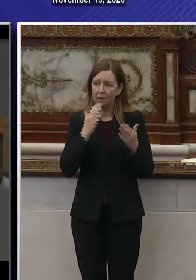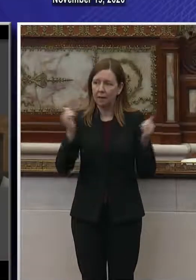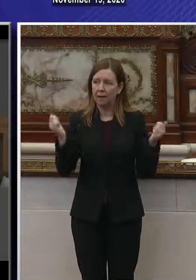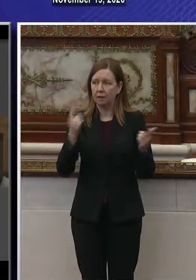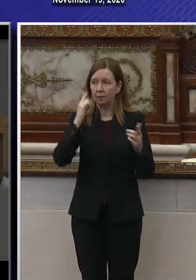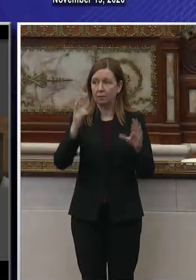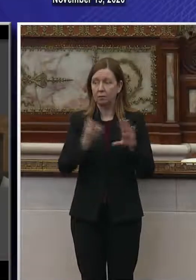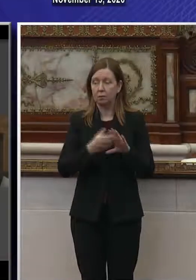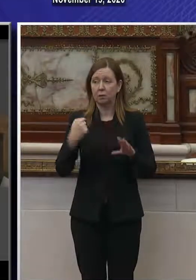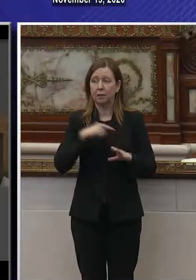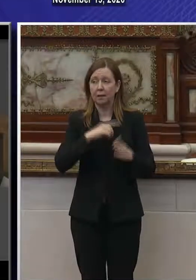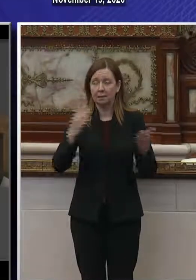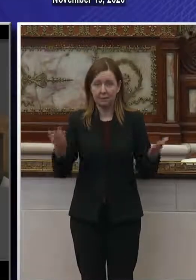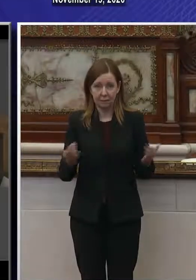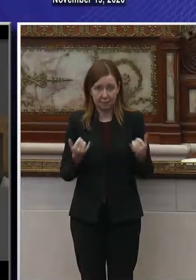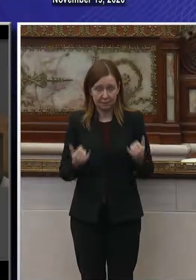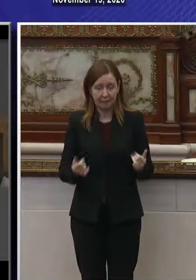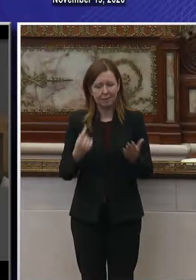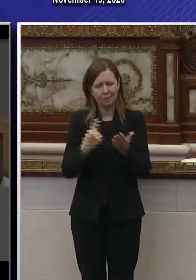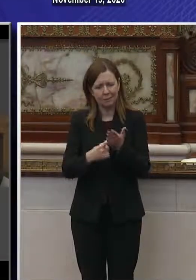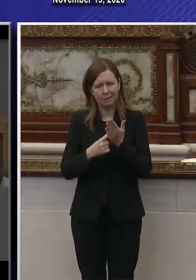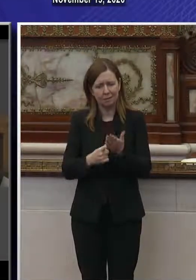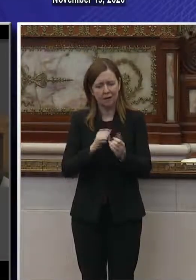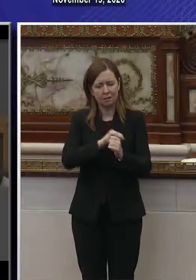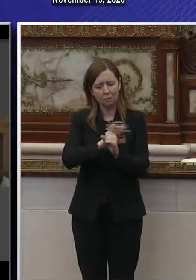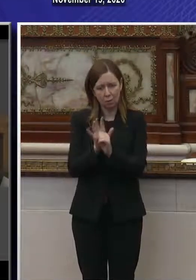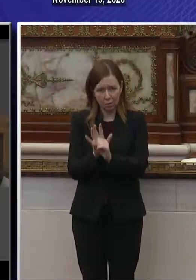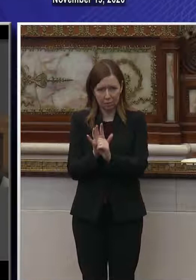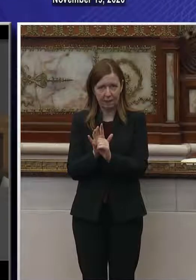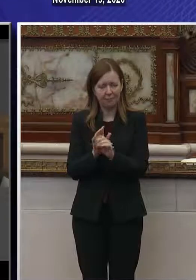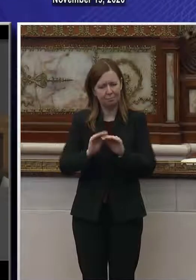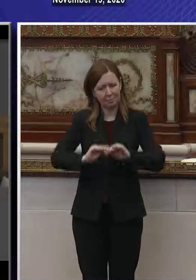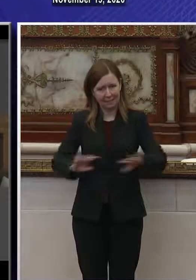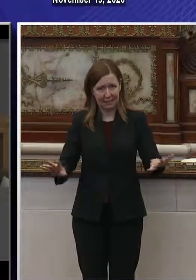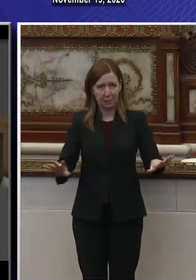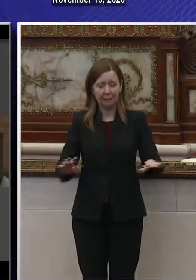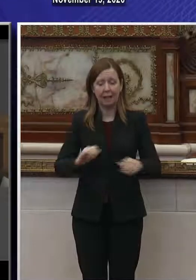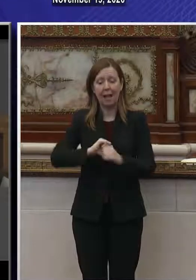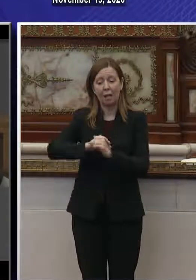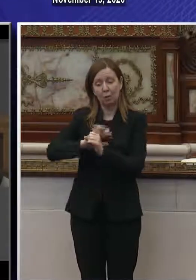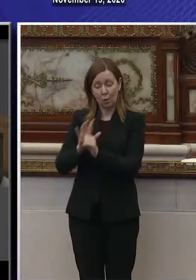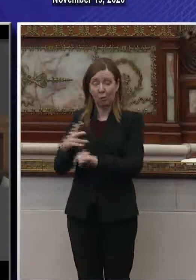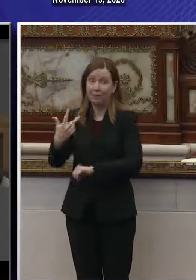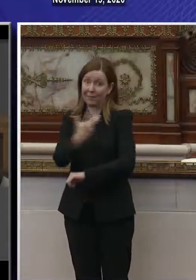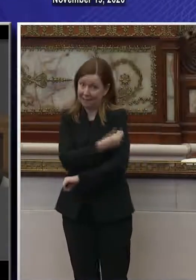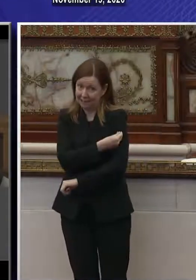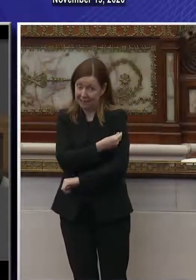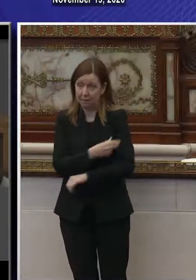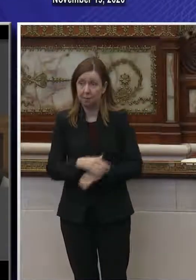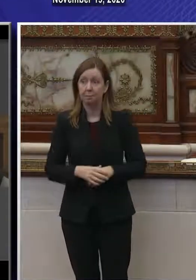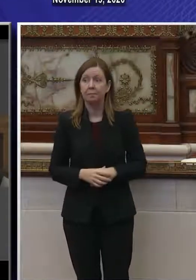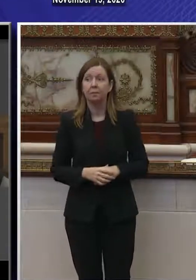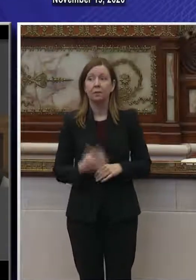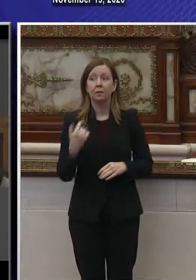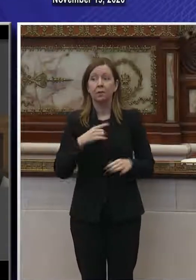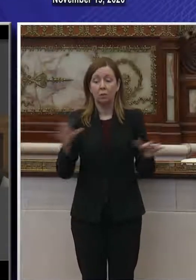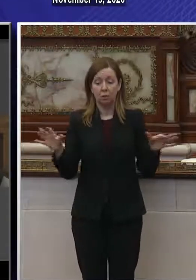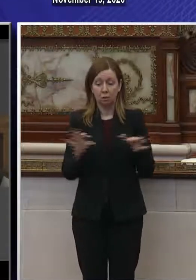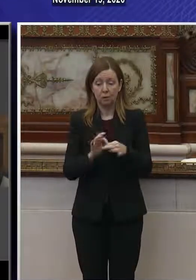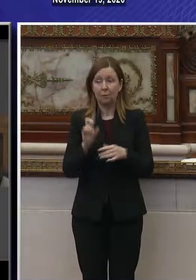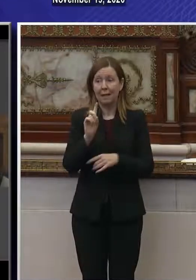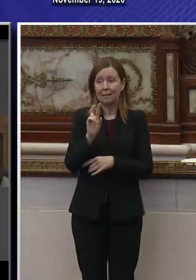for joining us here today to discuss the COVID-19 pandemic and the COVID-19 vaccine. We are joined